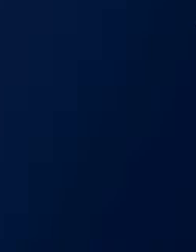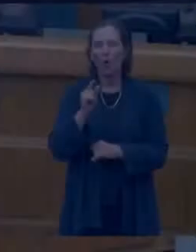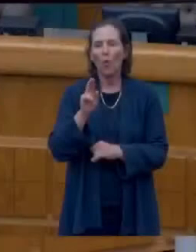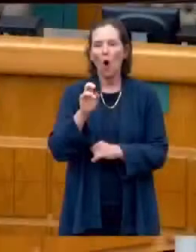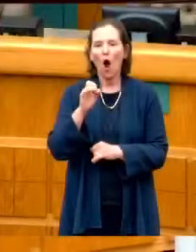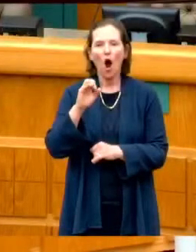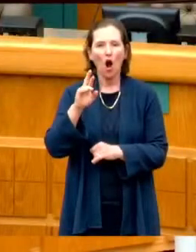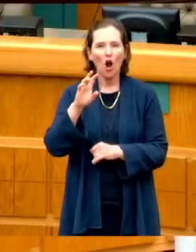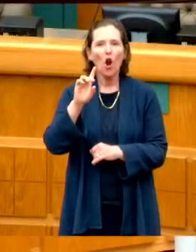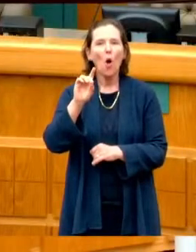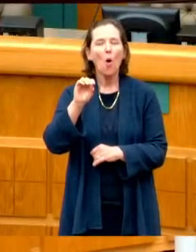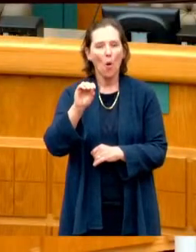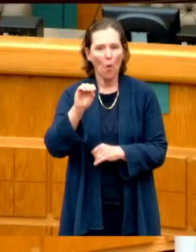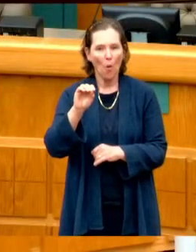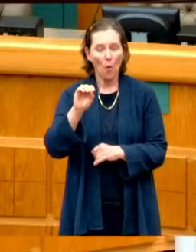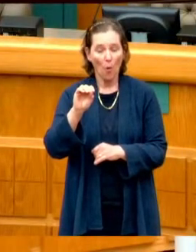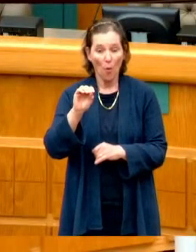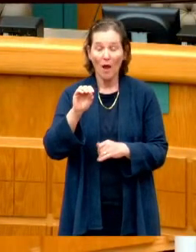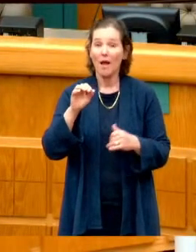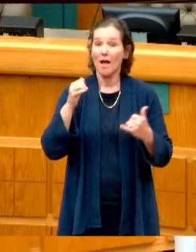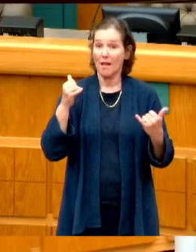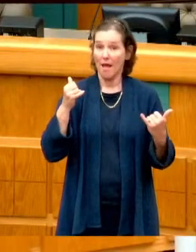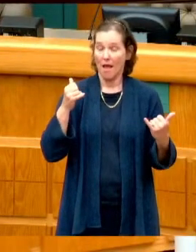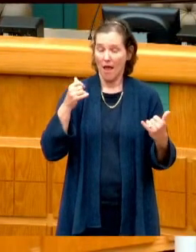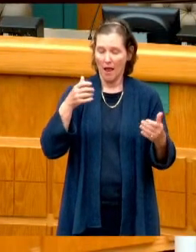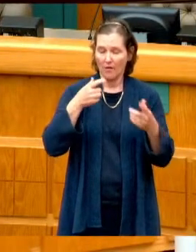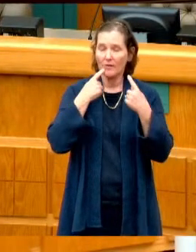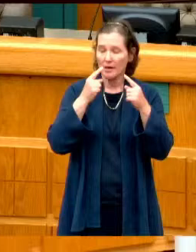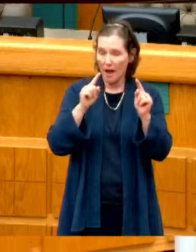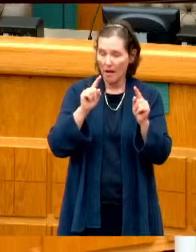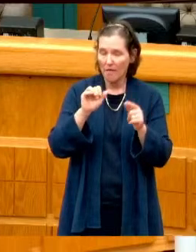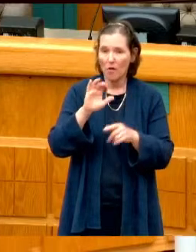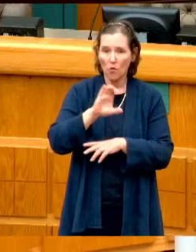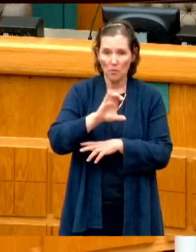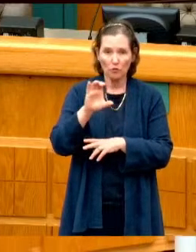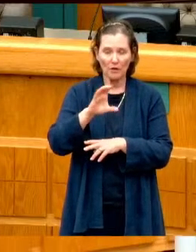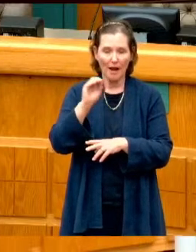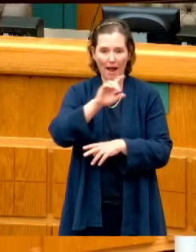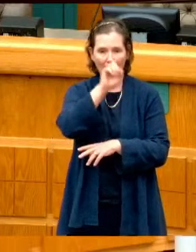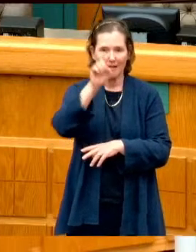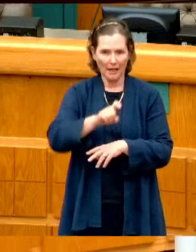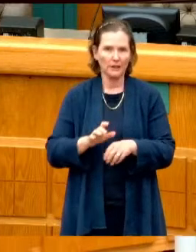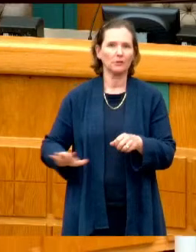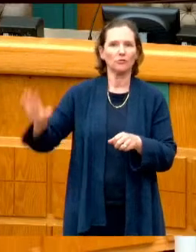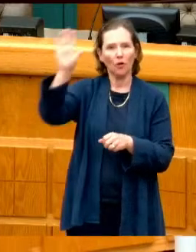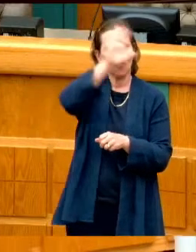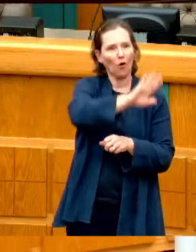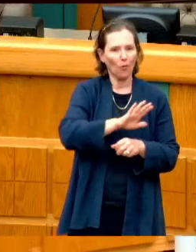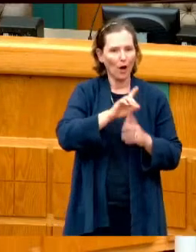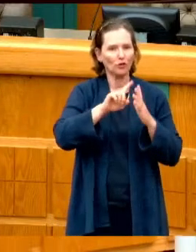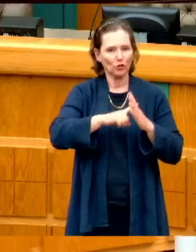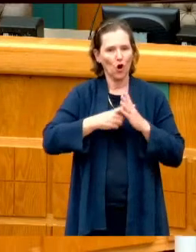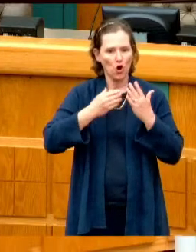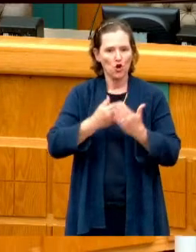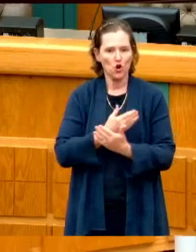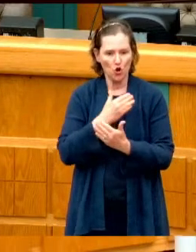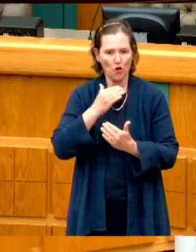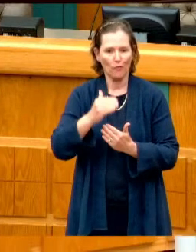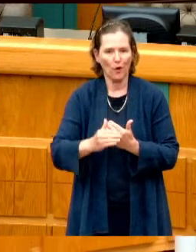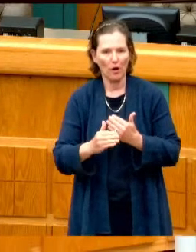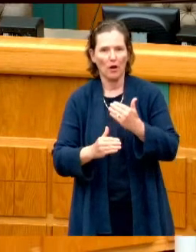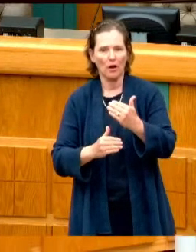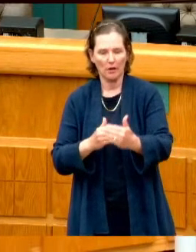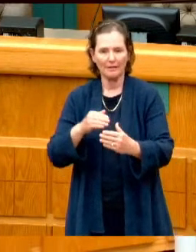are headed into a new chapter of COVID-19 vaccination distribution. Starting Monday, March the 29th,